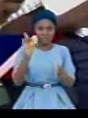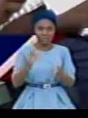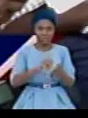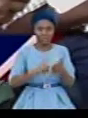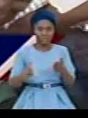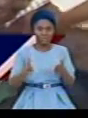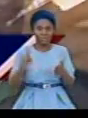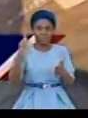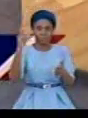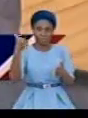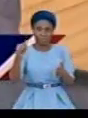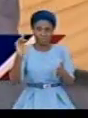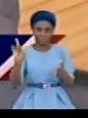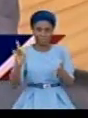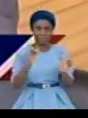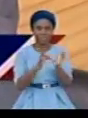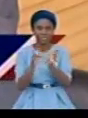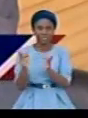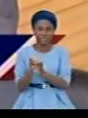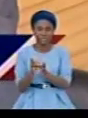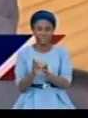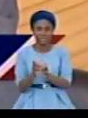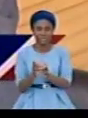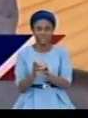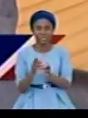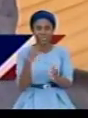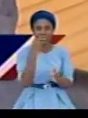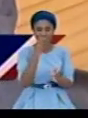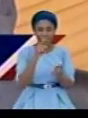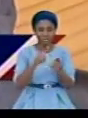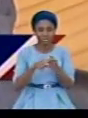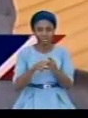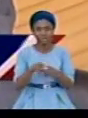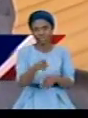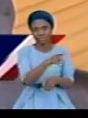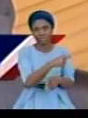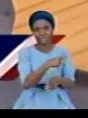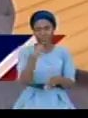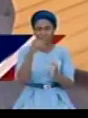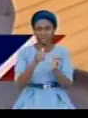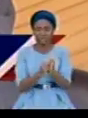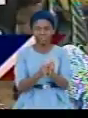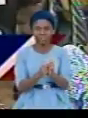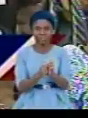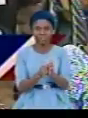came and spake unto them, saying, somebody there tell me.